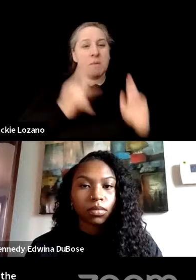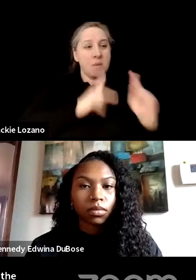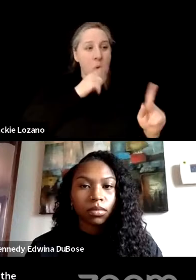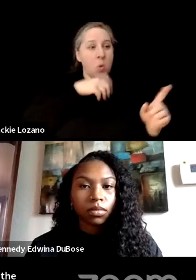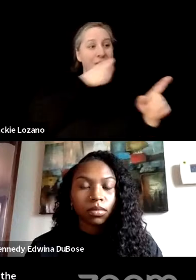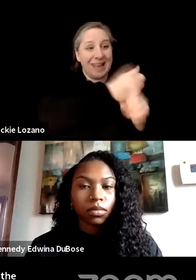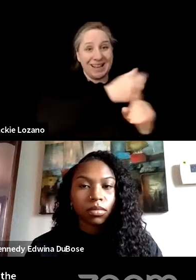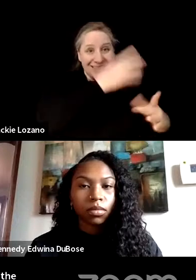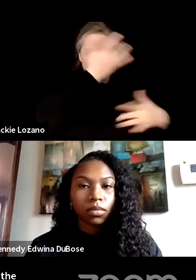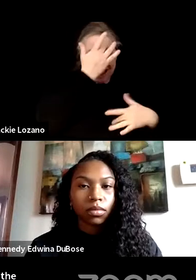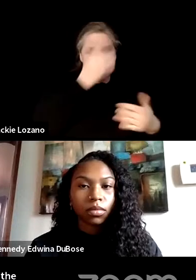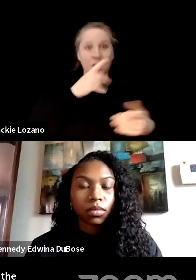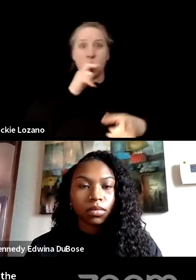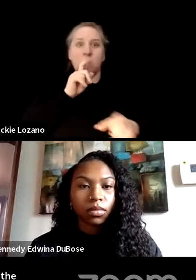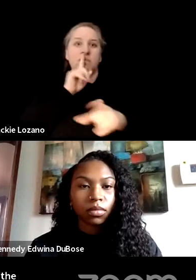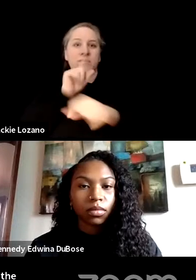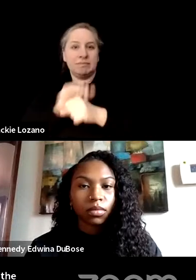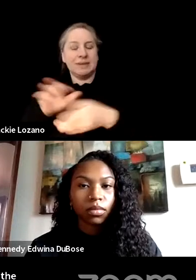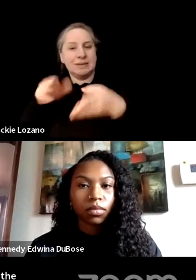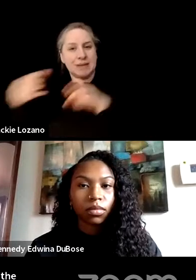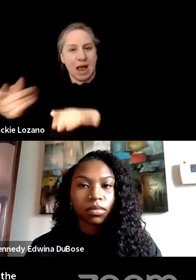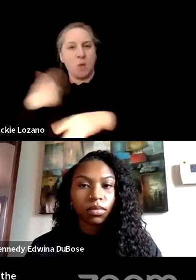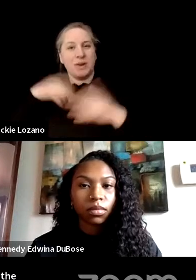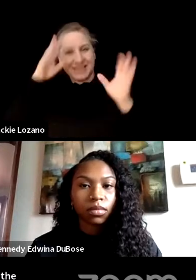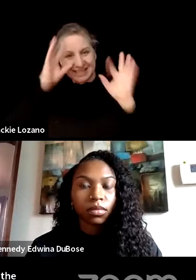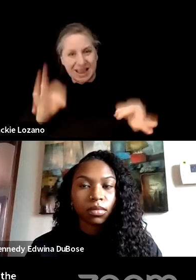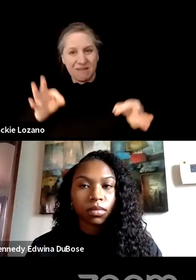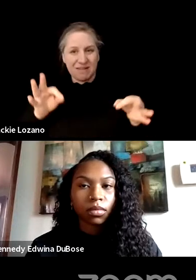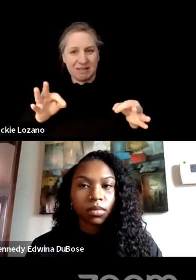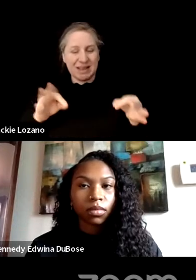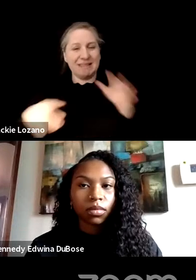on, that we are definitely negatively being